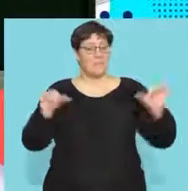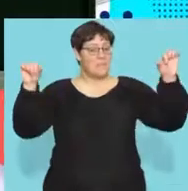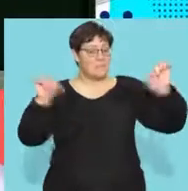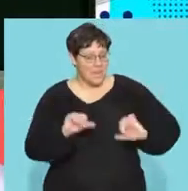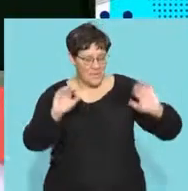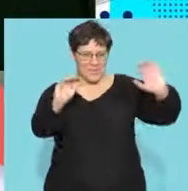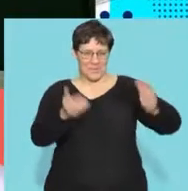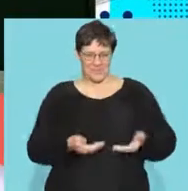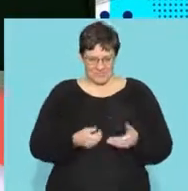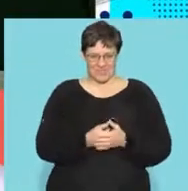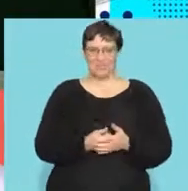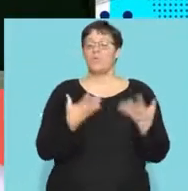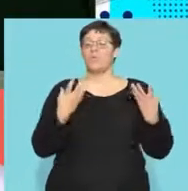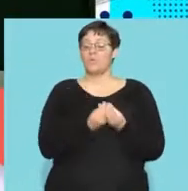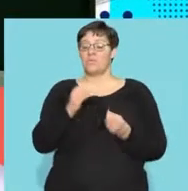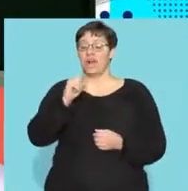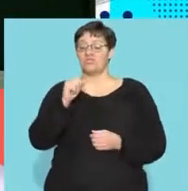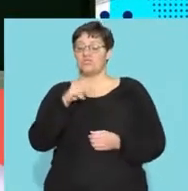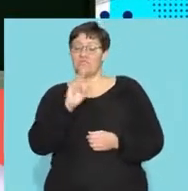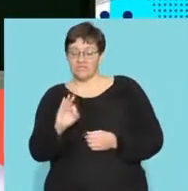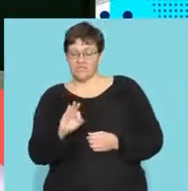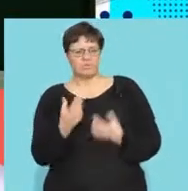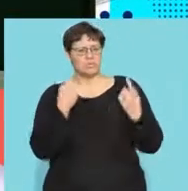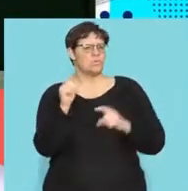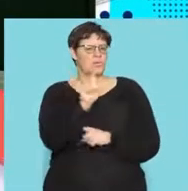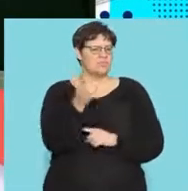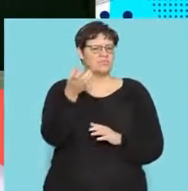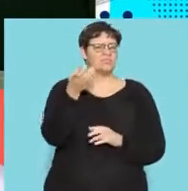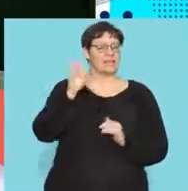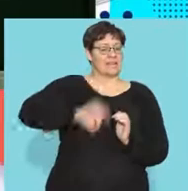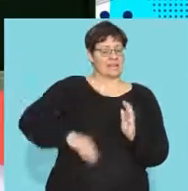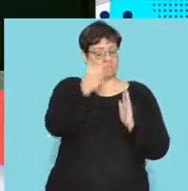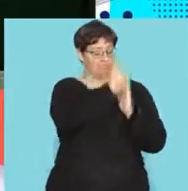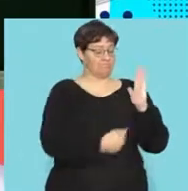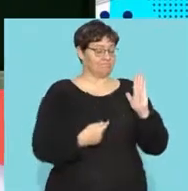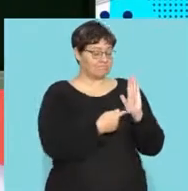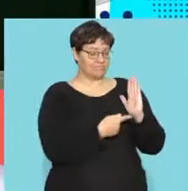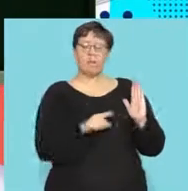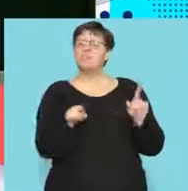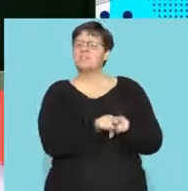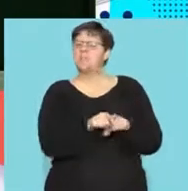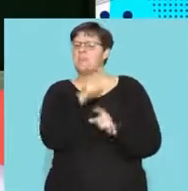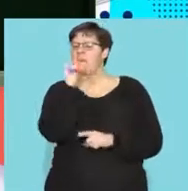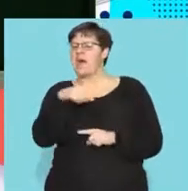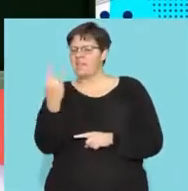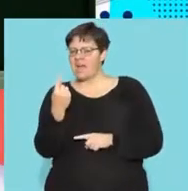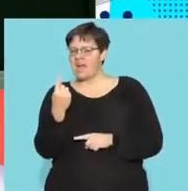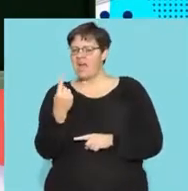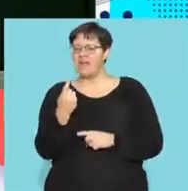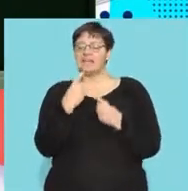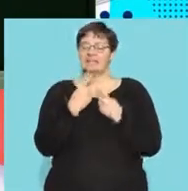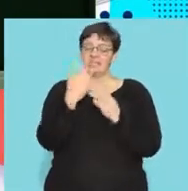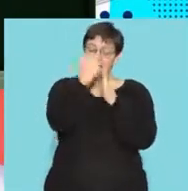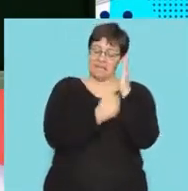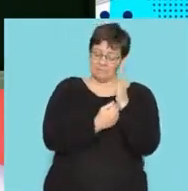Welcome back, Accounting Boffins. You're with Ashraf Patel. We're doing income statement, also known as the statement of comprehensive